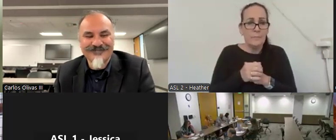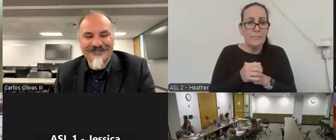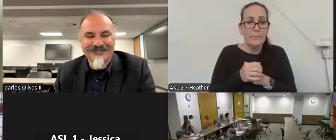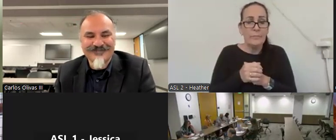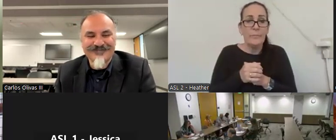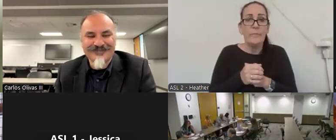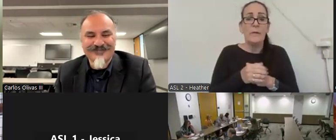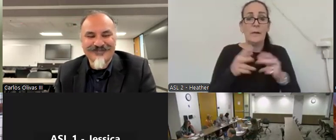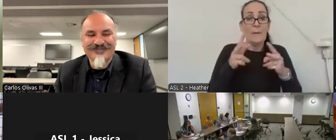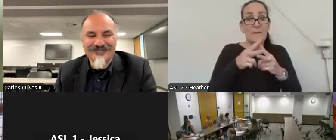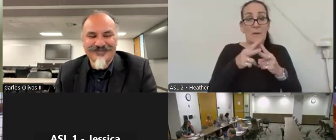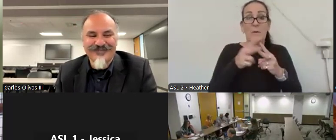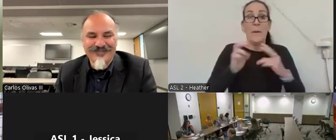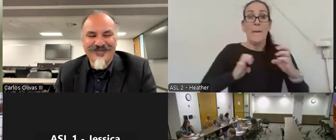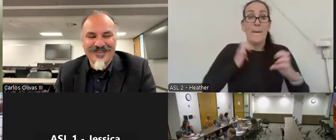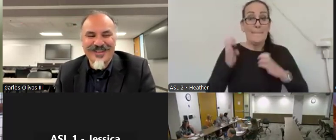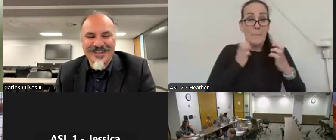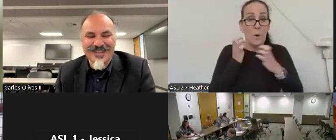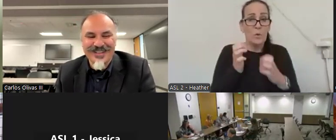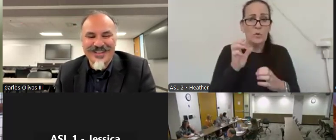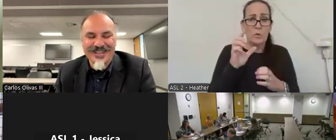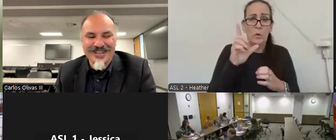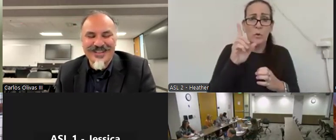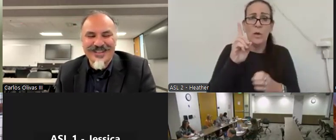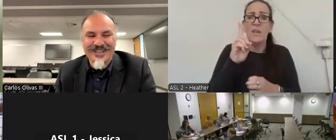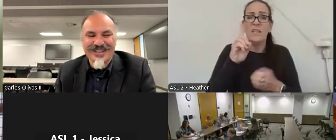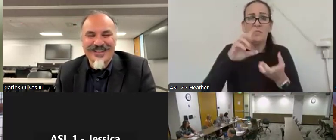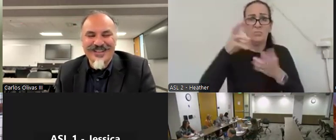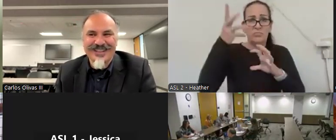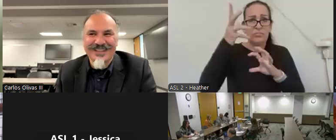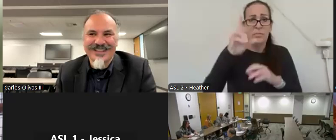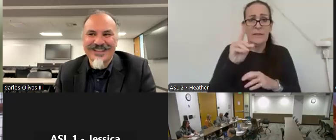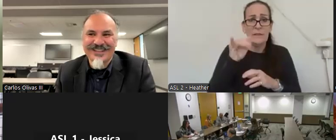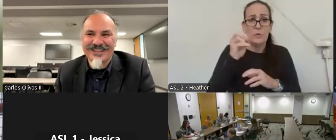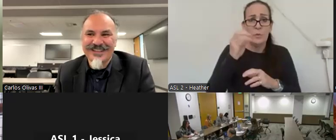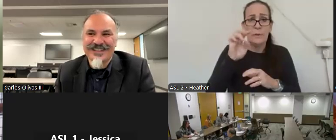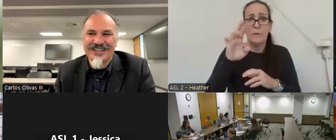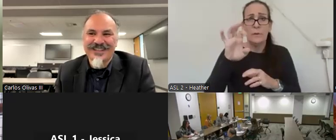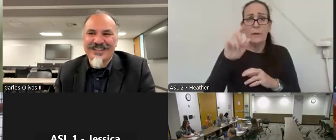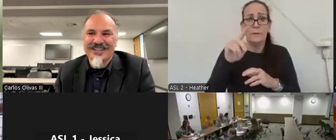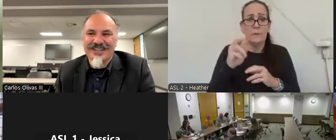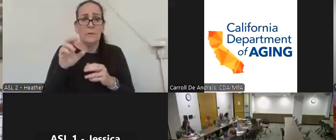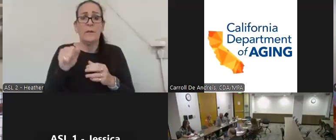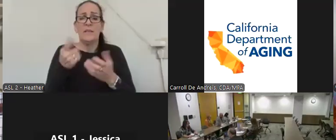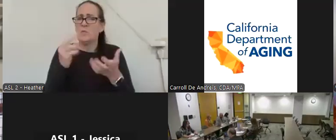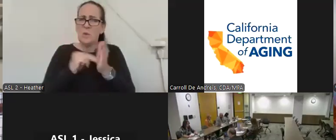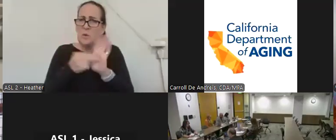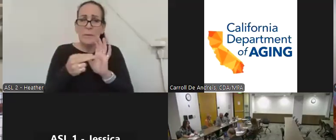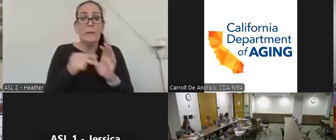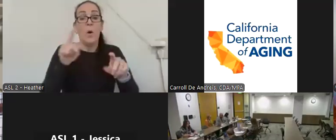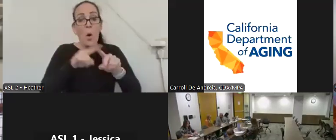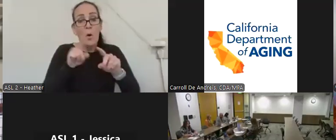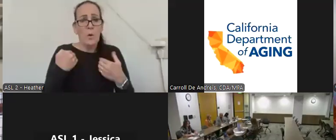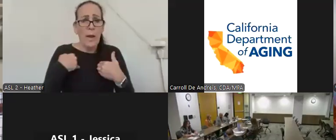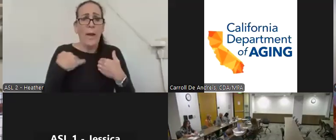Emotional dysregulation, in what sense? Well, I mean, you've Like got perhaps agitation, other manifestations of dementia that may